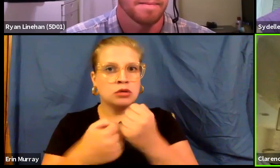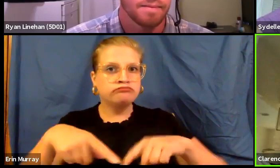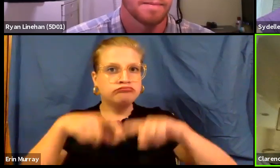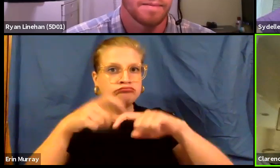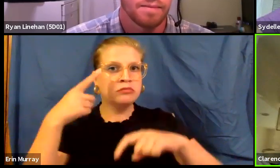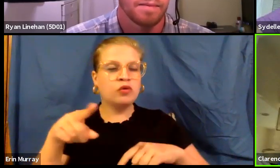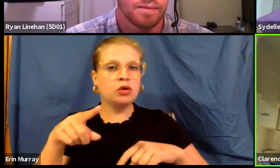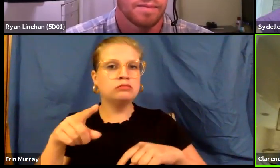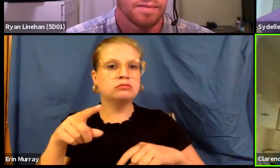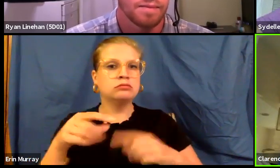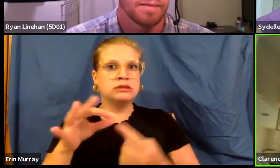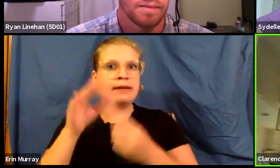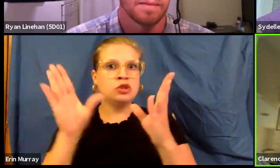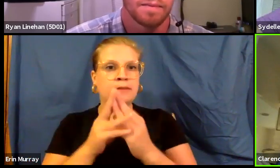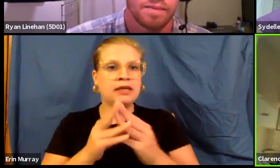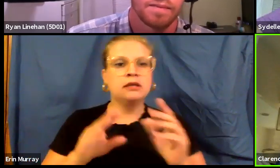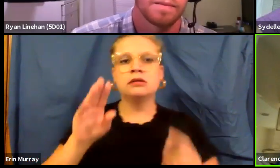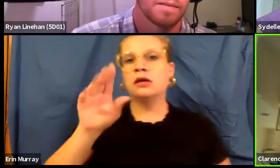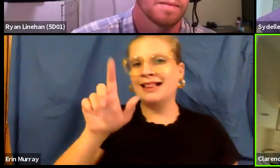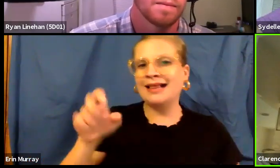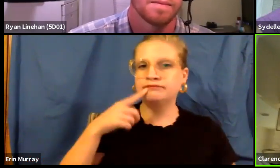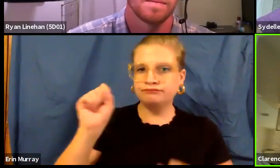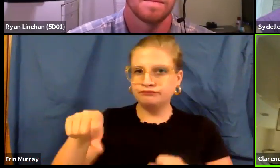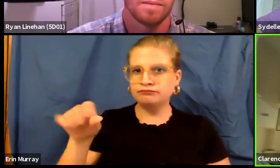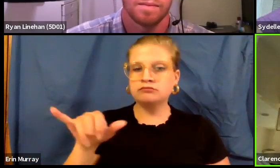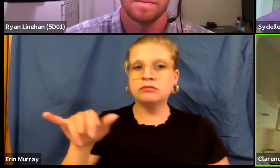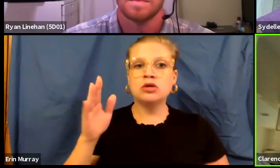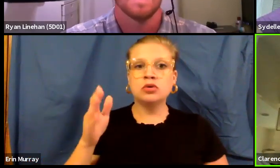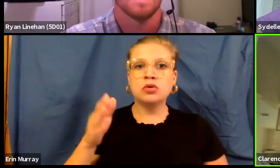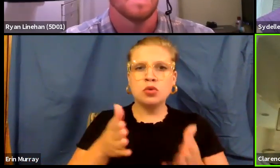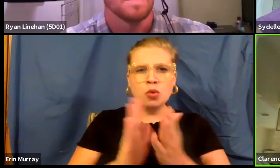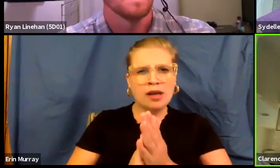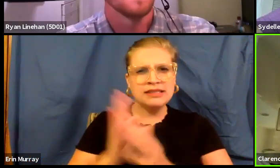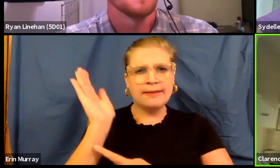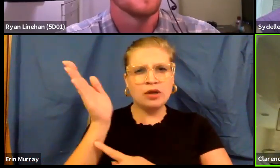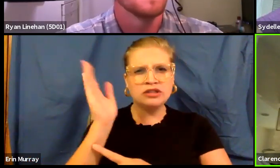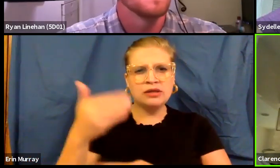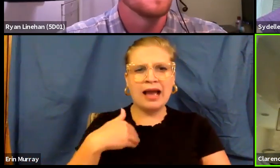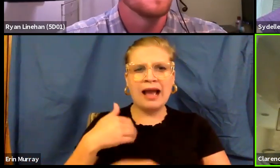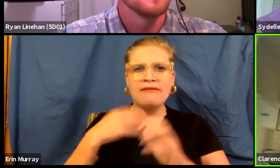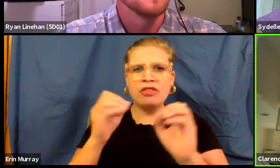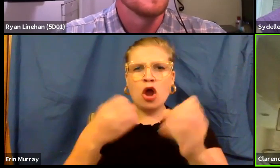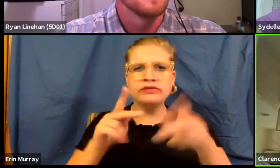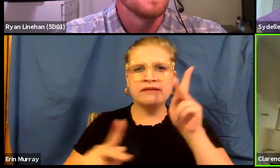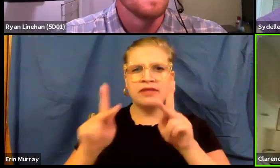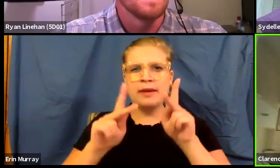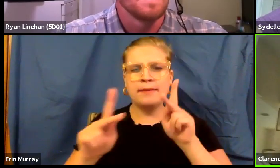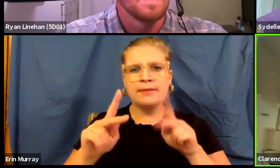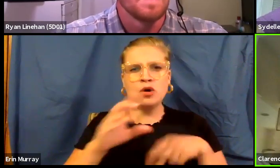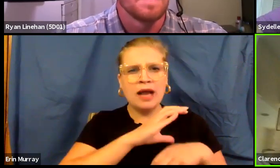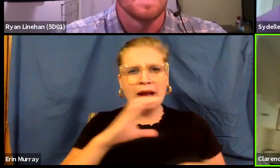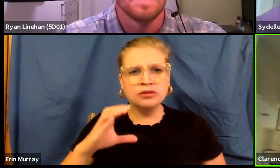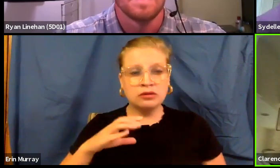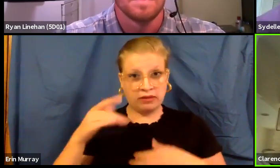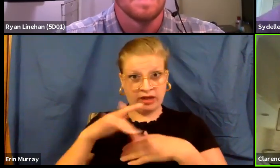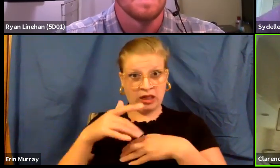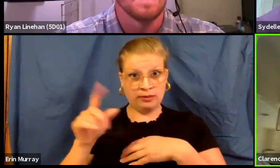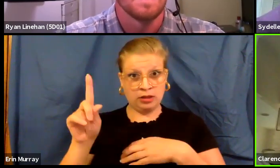it will not pass. Requested presentations. We have the Office of the People Council. Are they available?